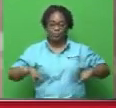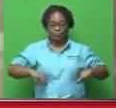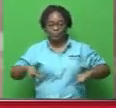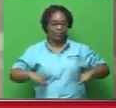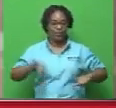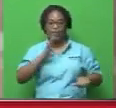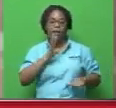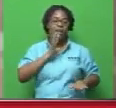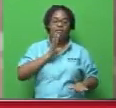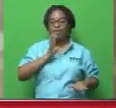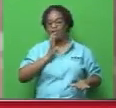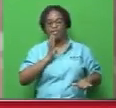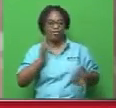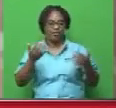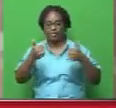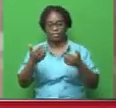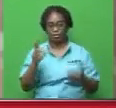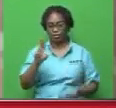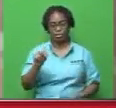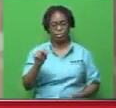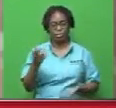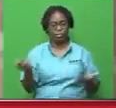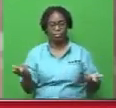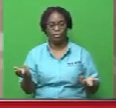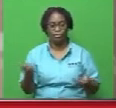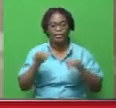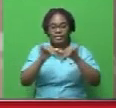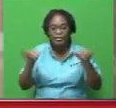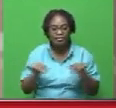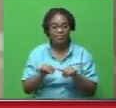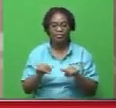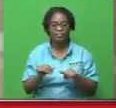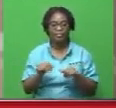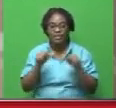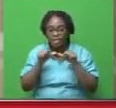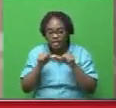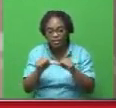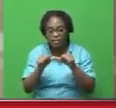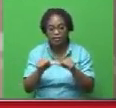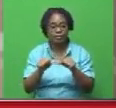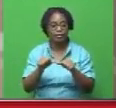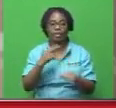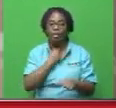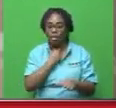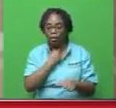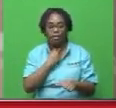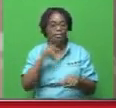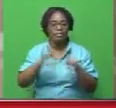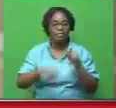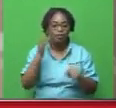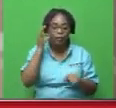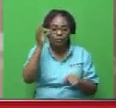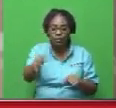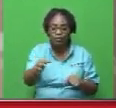stuck. This is not rocket science, it is common sense. But I think if there's one thing I have learned through this administration